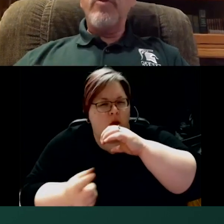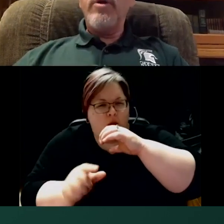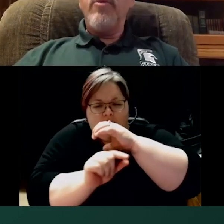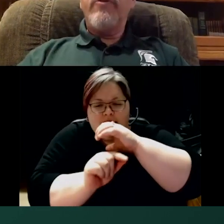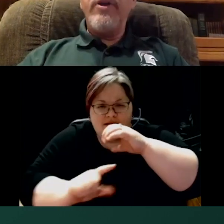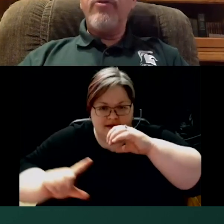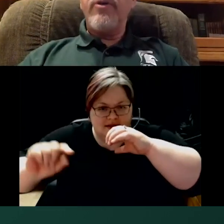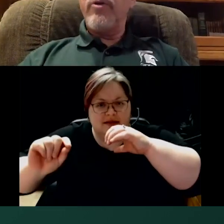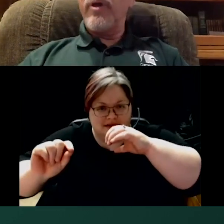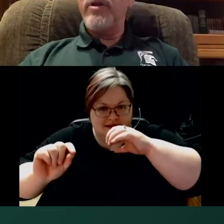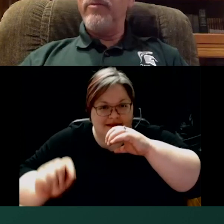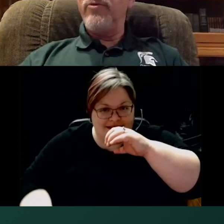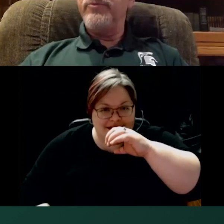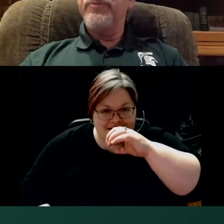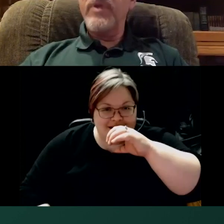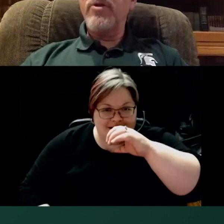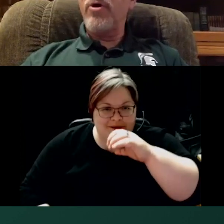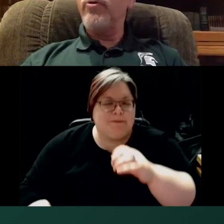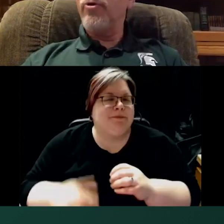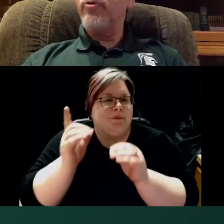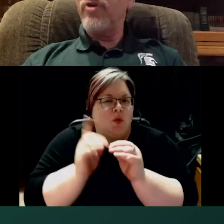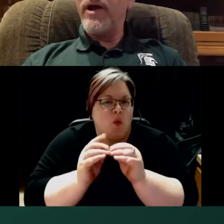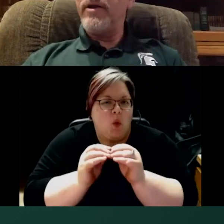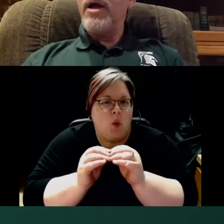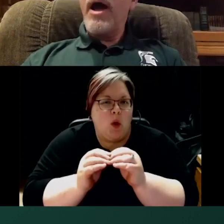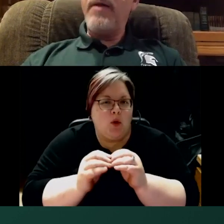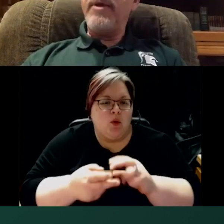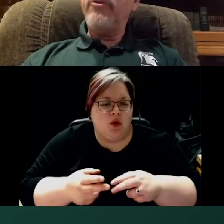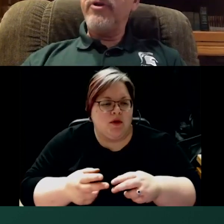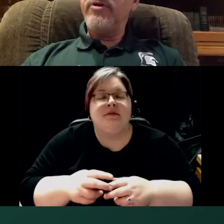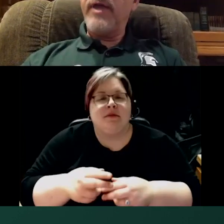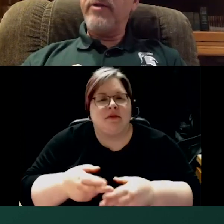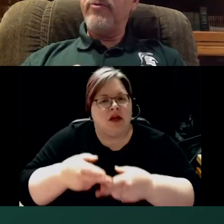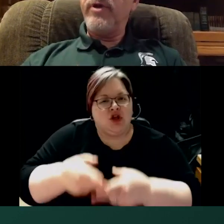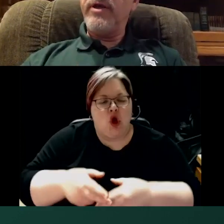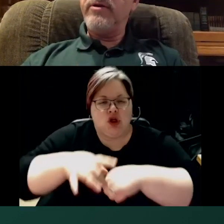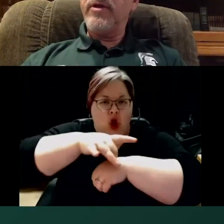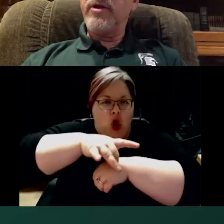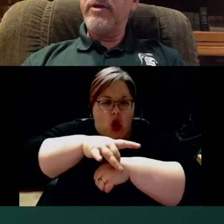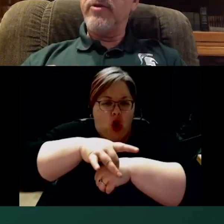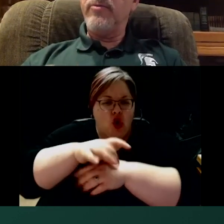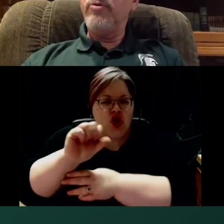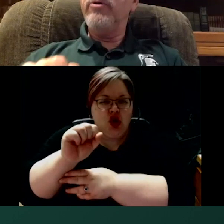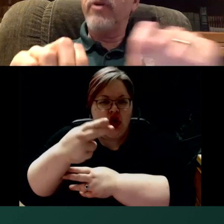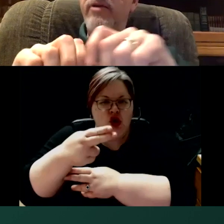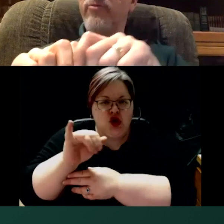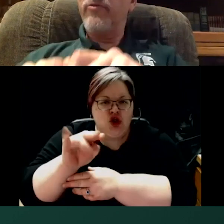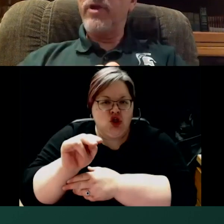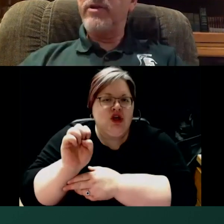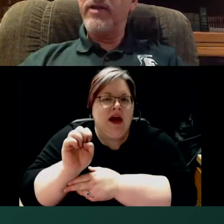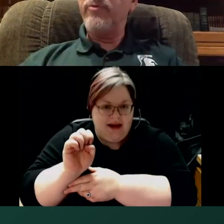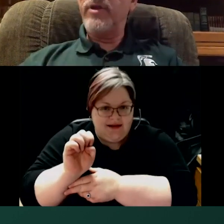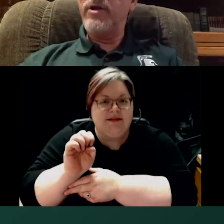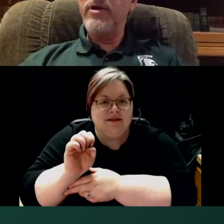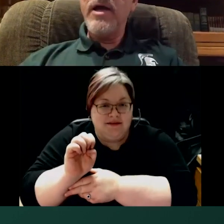But there's one more feature of the crescent moon. It's called earthshine. I mentioned that the moon shines from